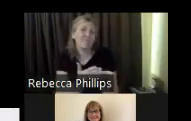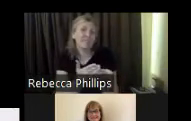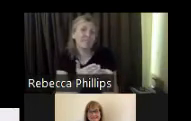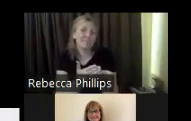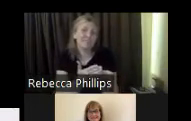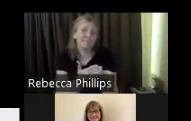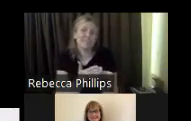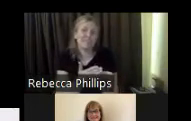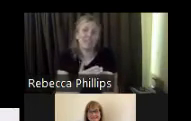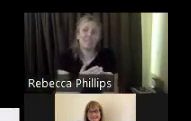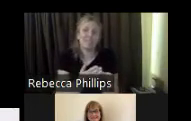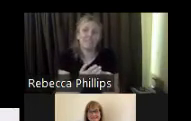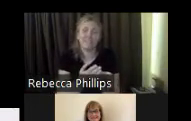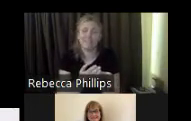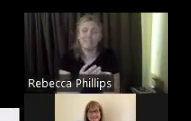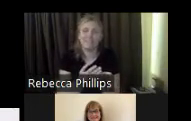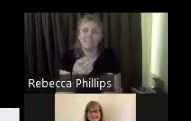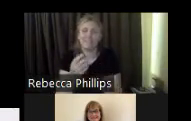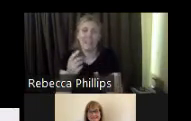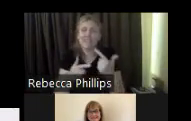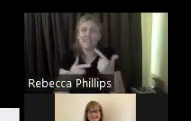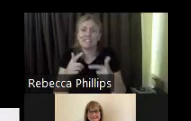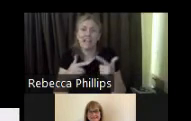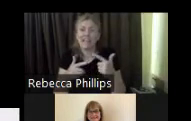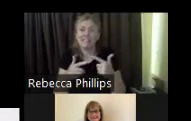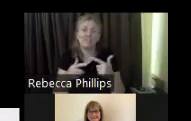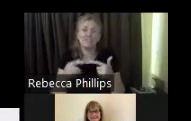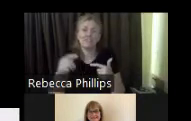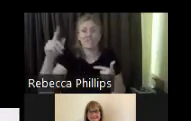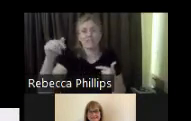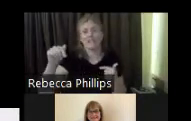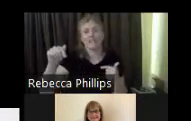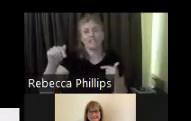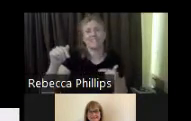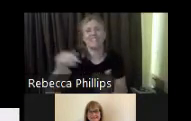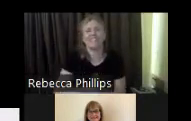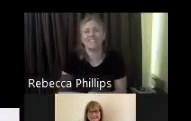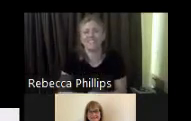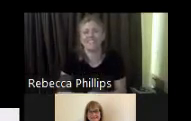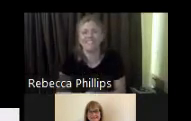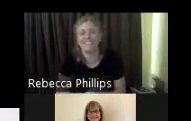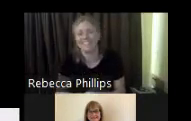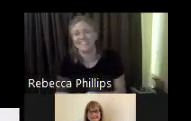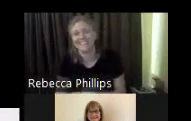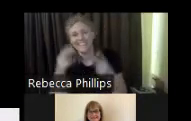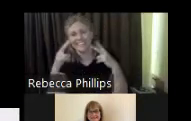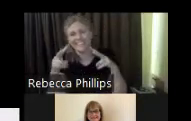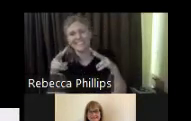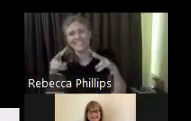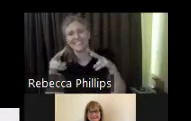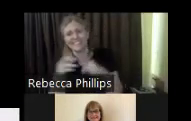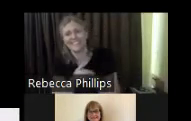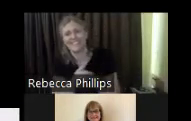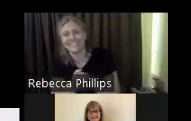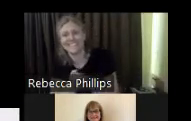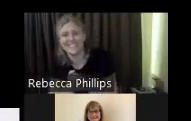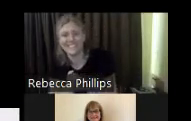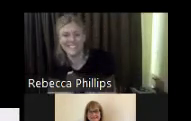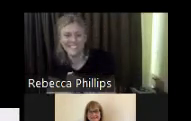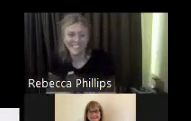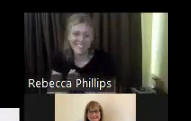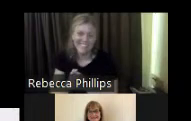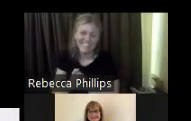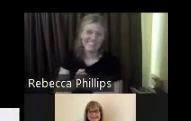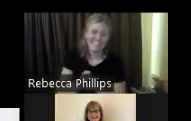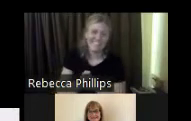stop it, to stop the angry signs, you just turn off the lights. And that's it anyway.